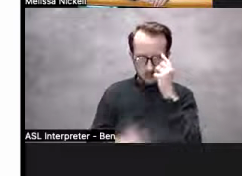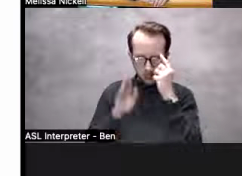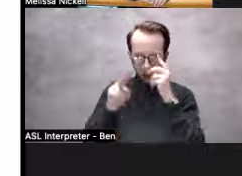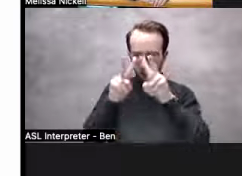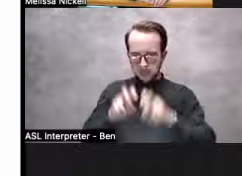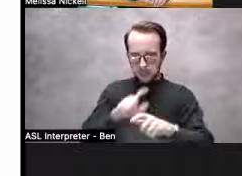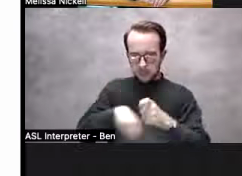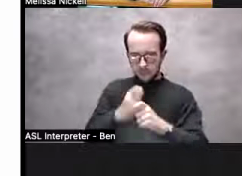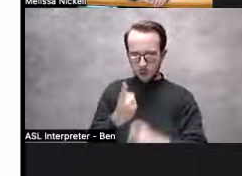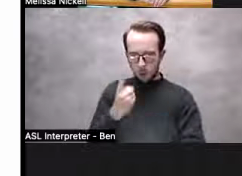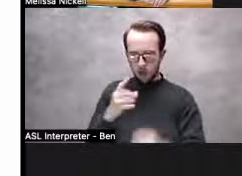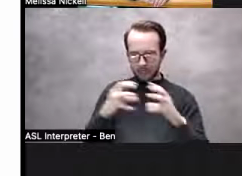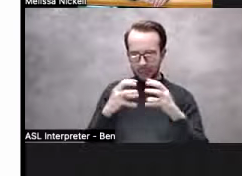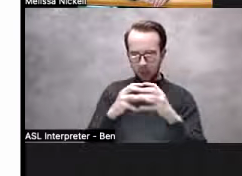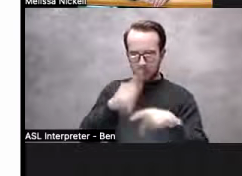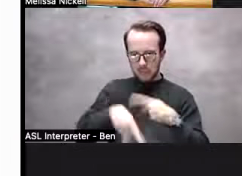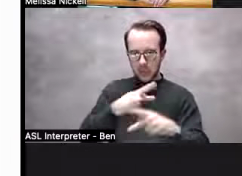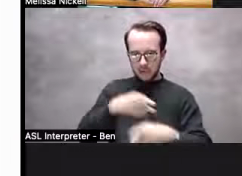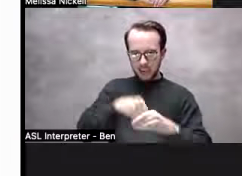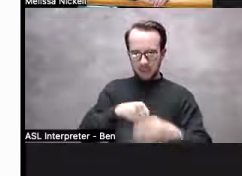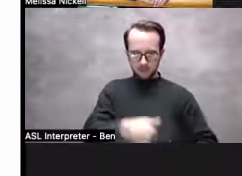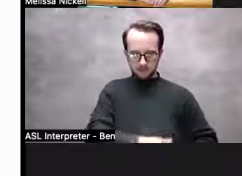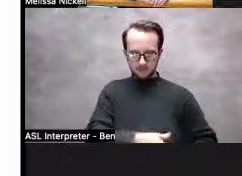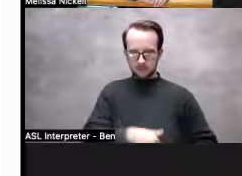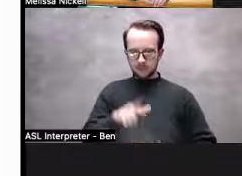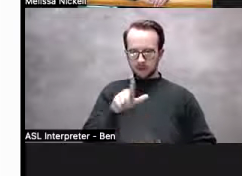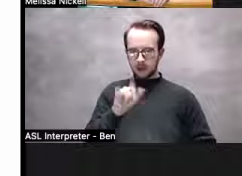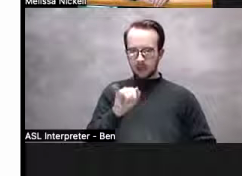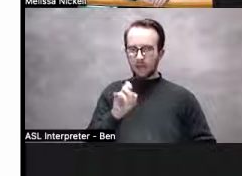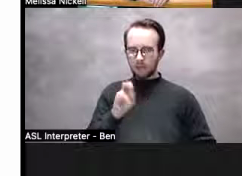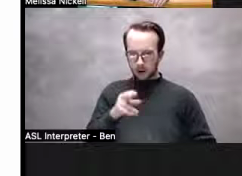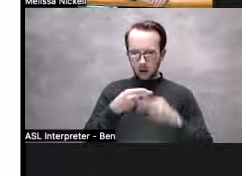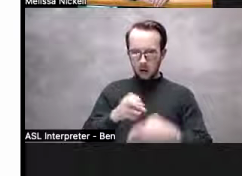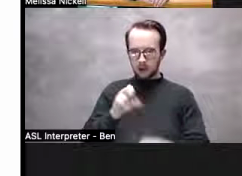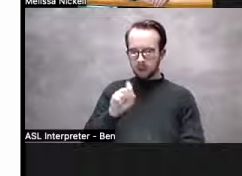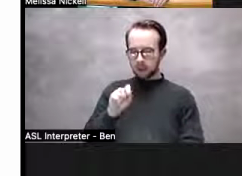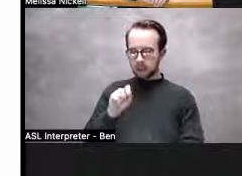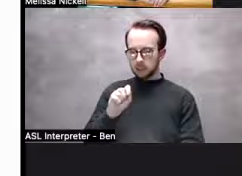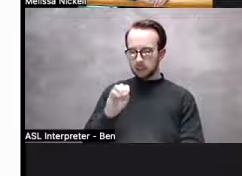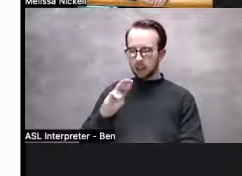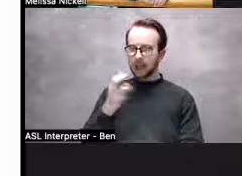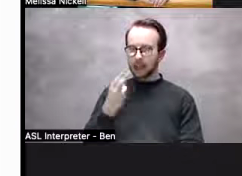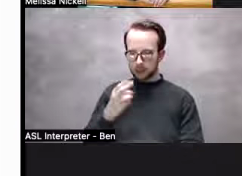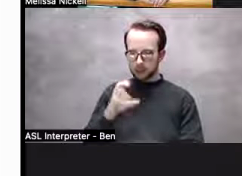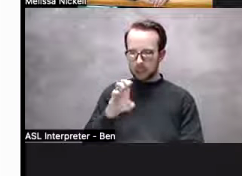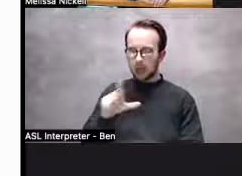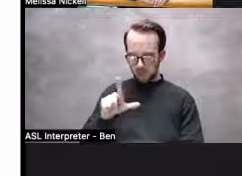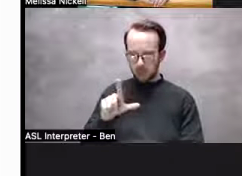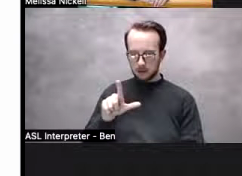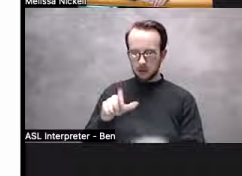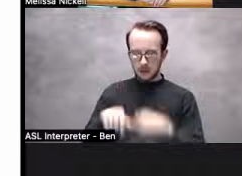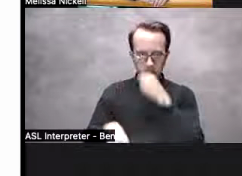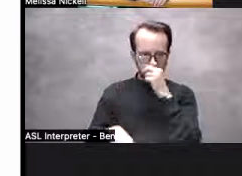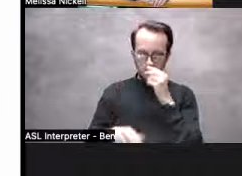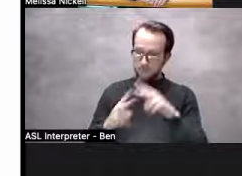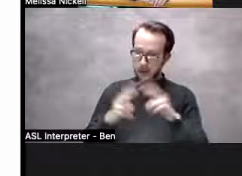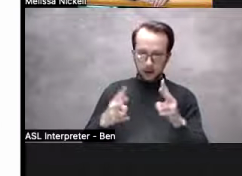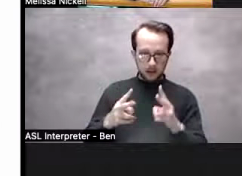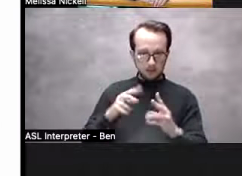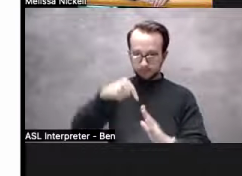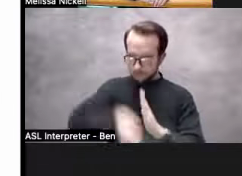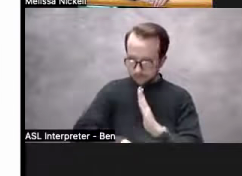cell type in the liver called the stellate cell that's important in liver fibrosis. So a very, thorough, in-depth grant, very